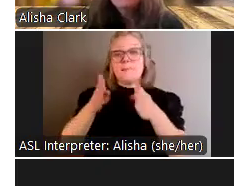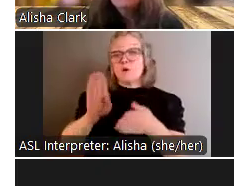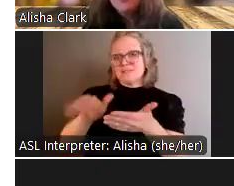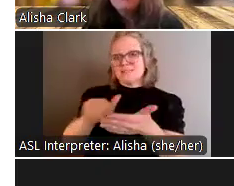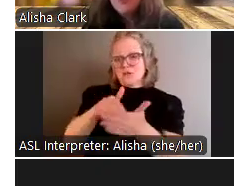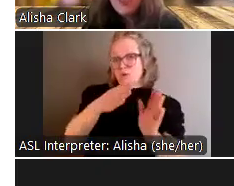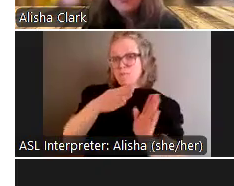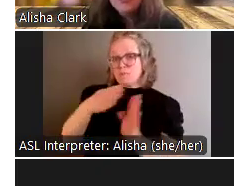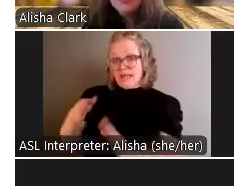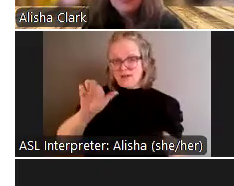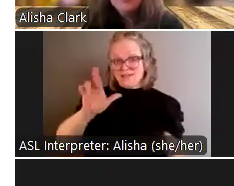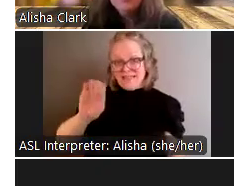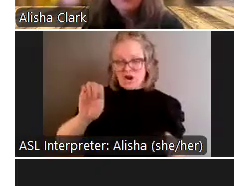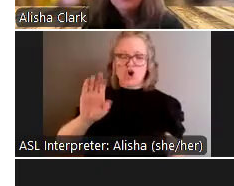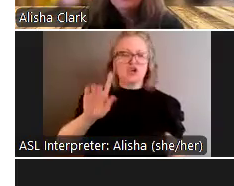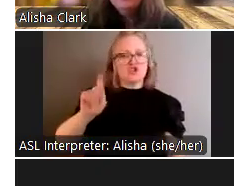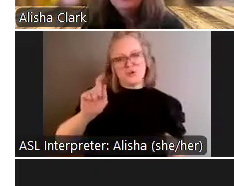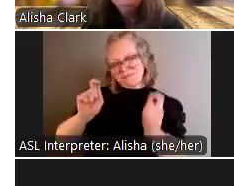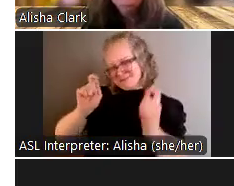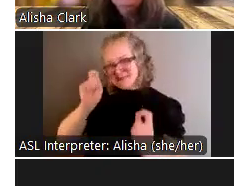tailored around that.